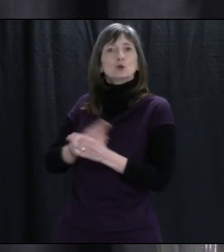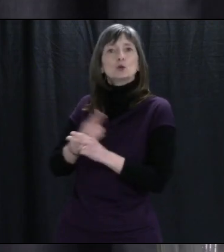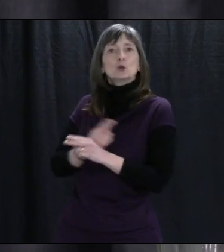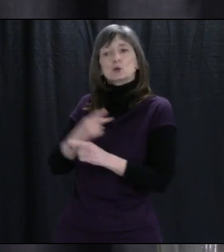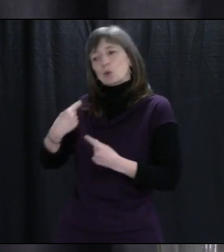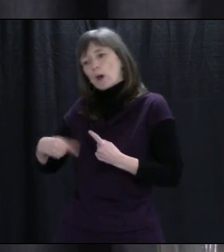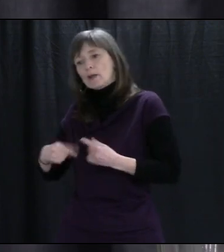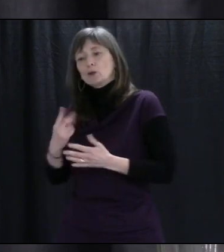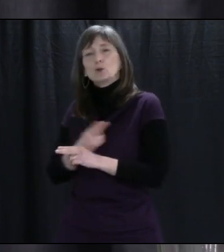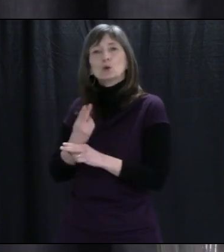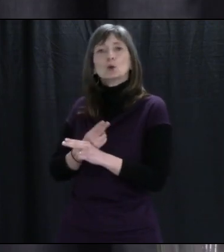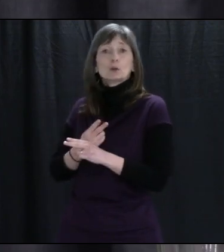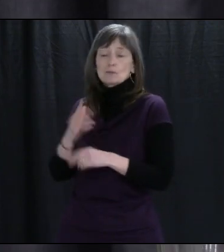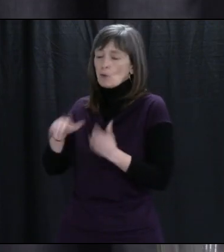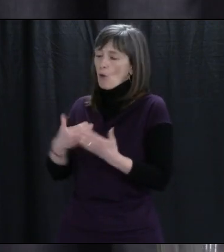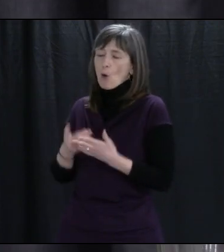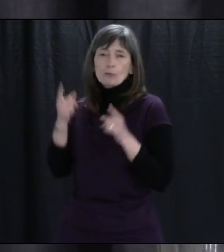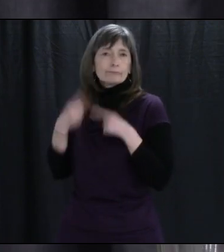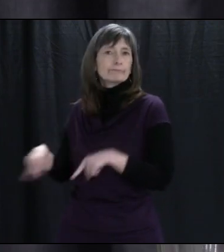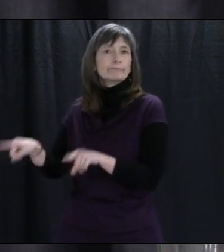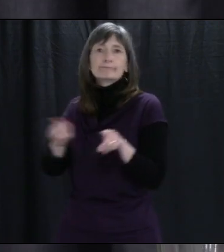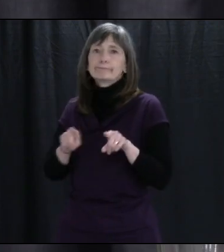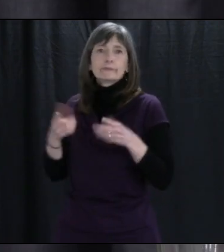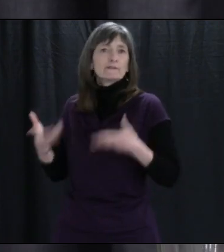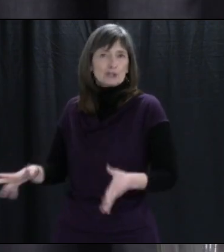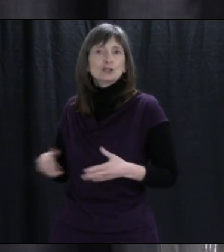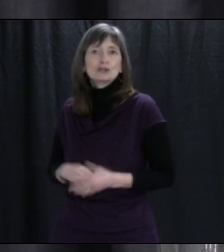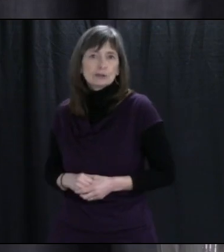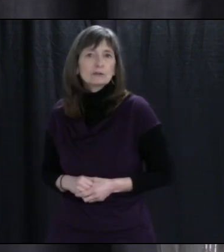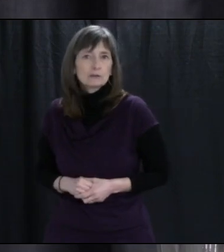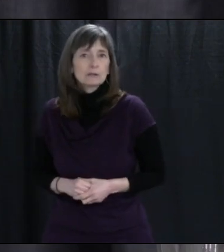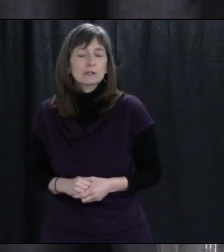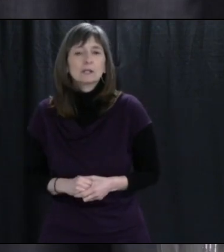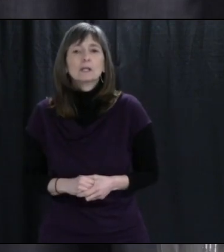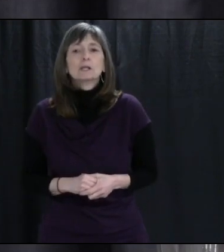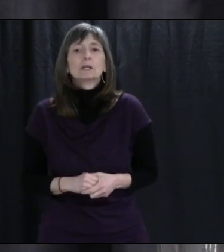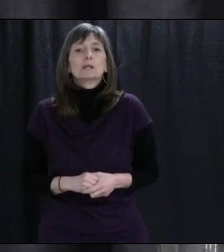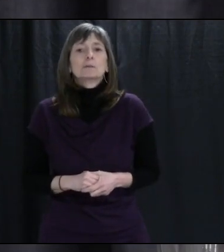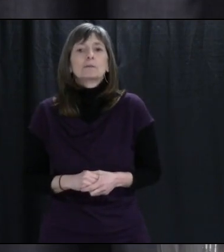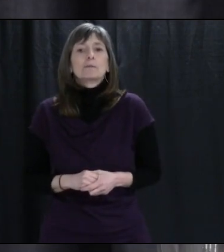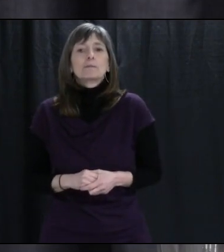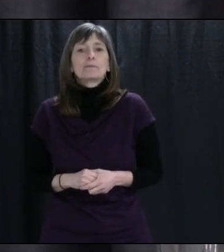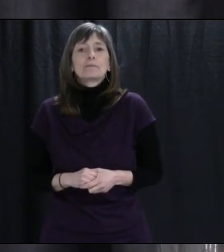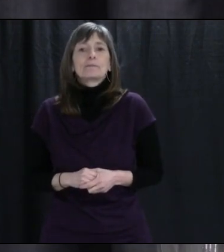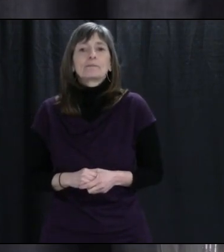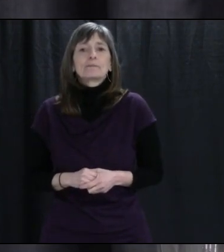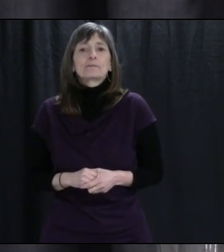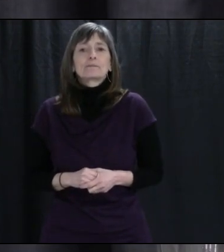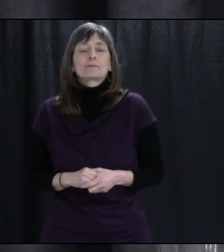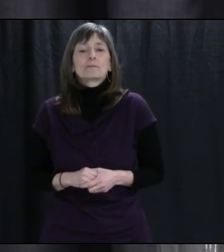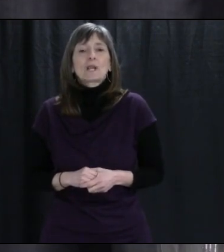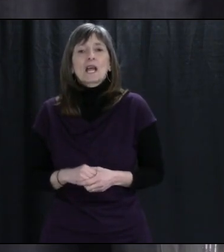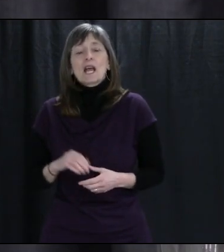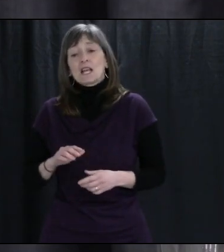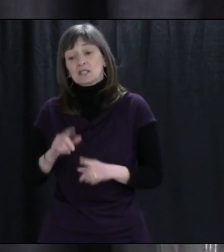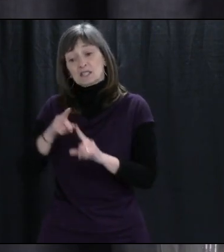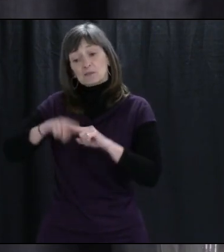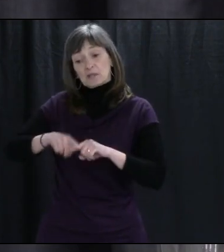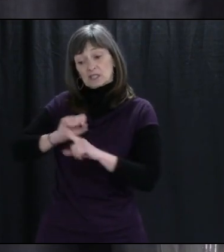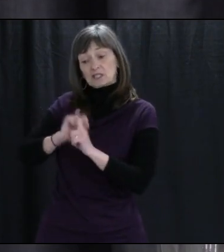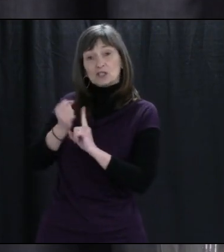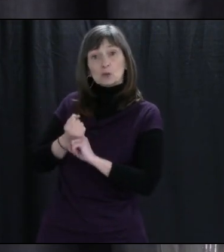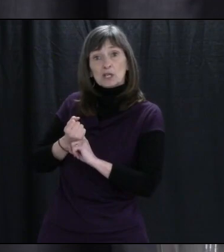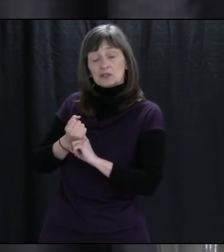have been agreed by all, and given circumstance has a given kind of level of personal protective equipment that's